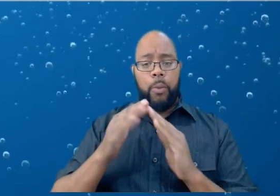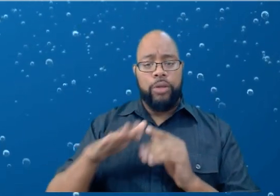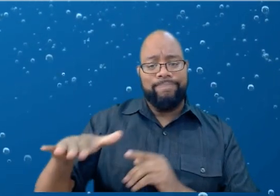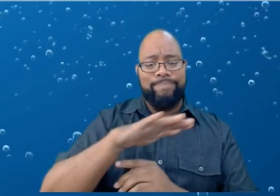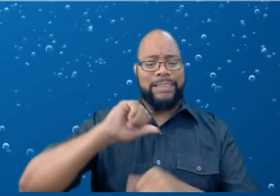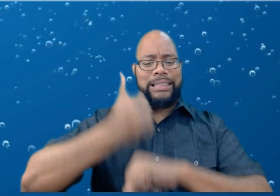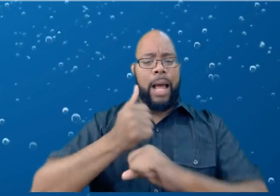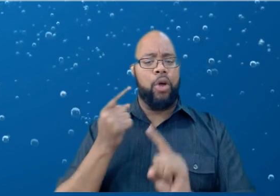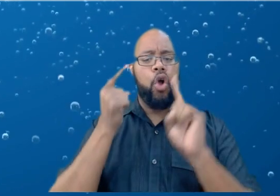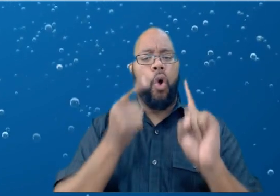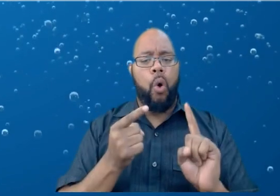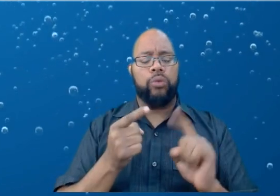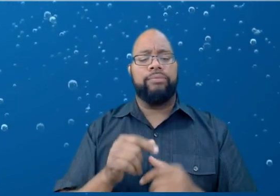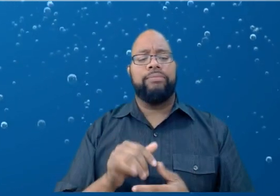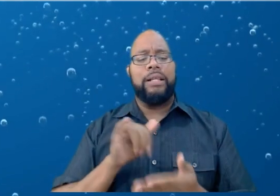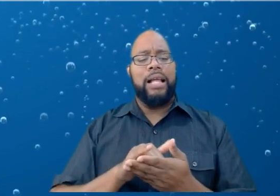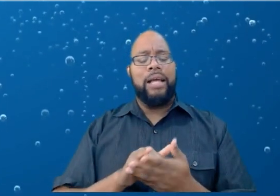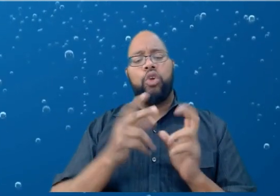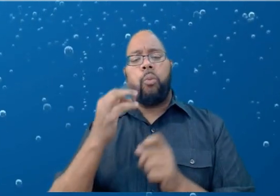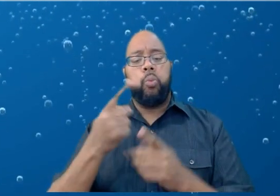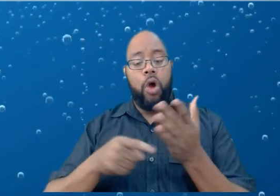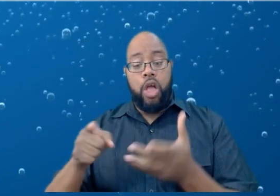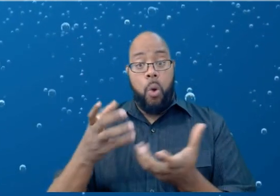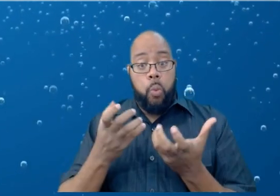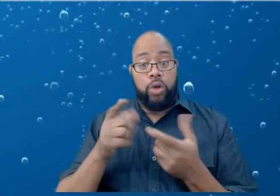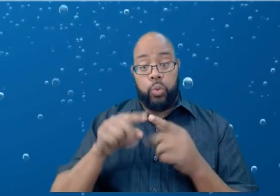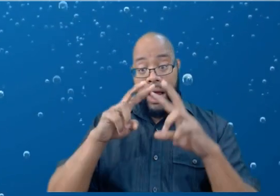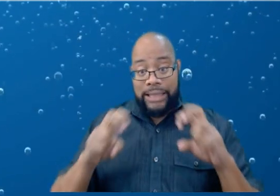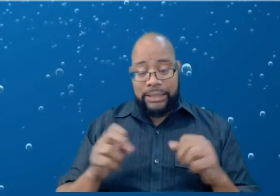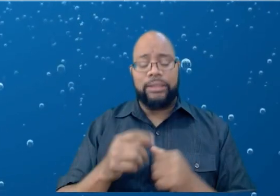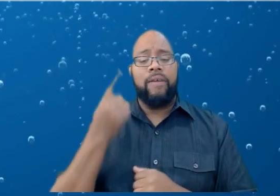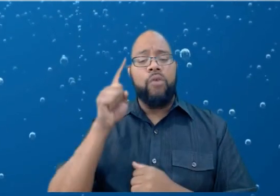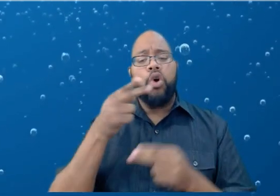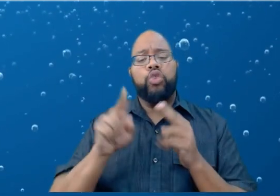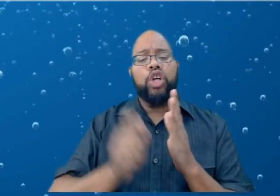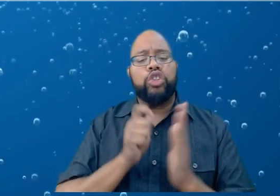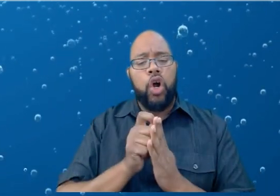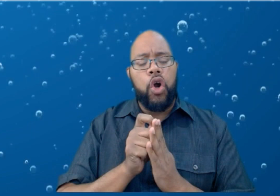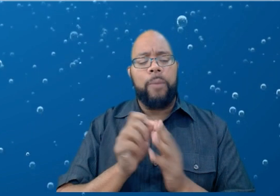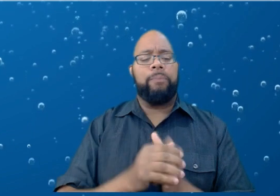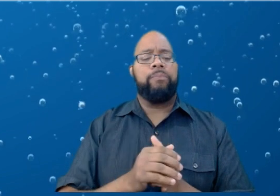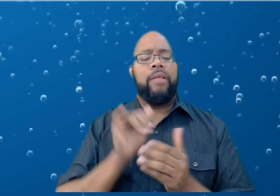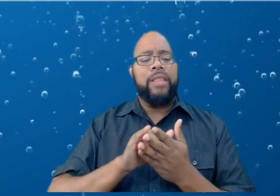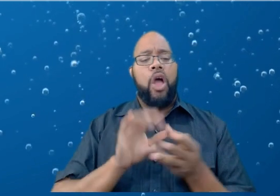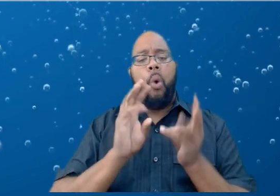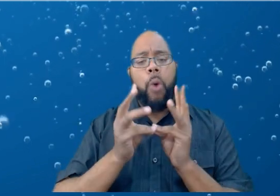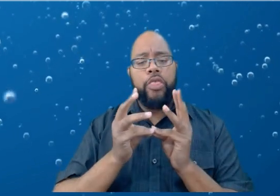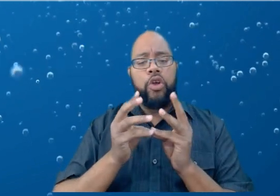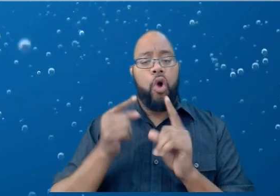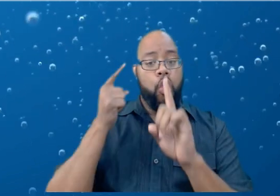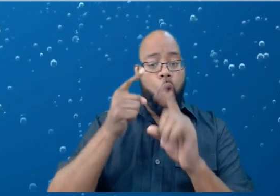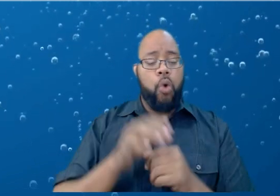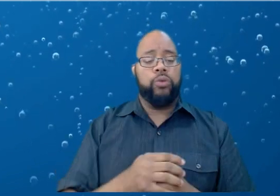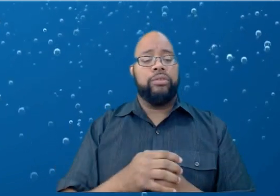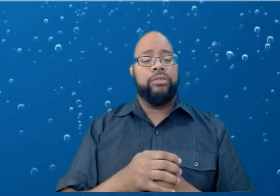community has established various goals as in terms of what they want to assess. And for short-term variations, these are